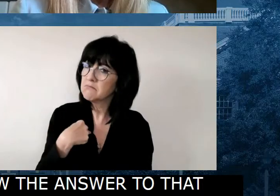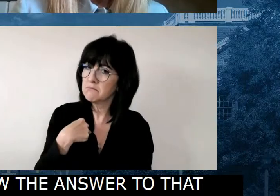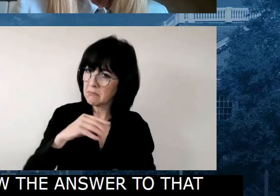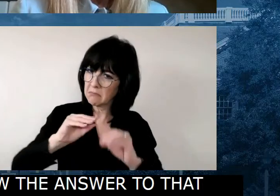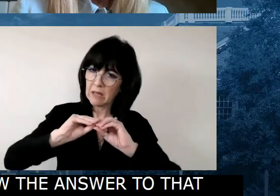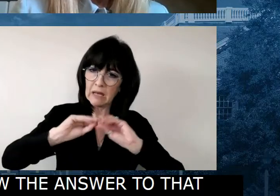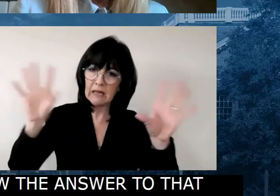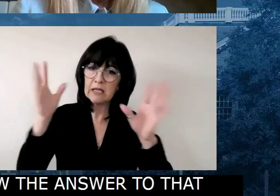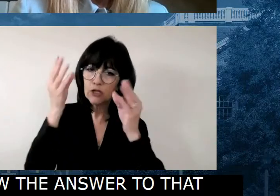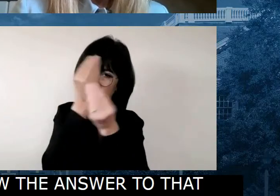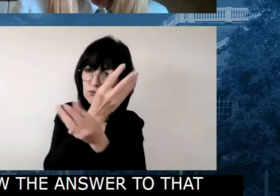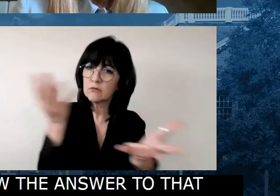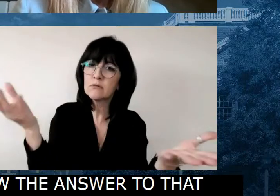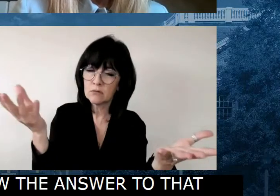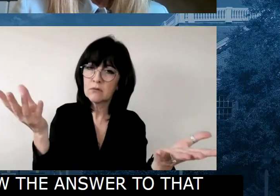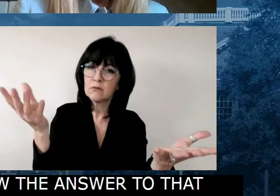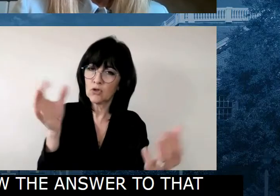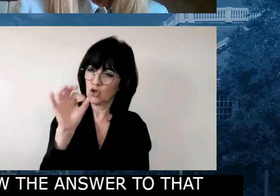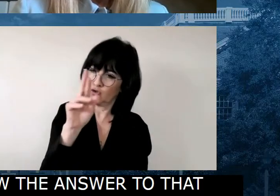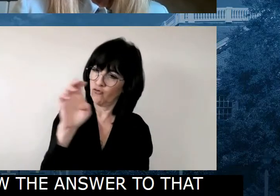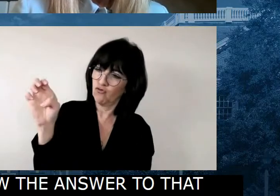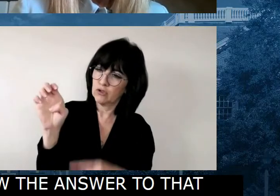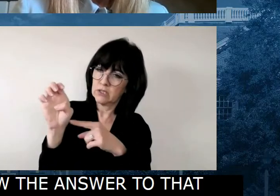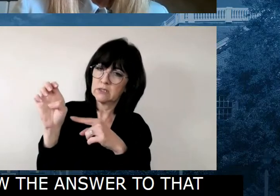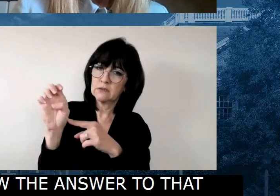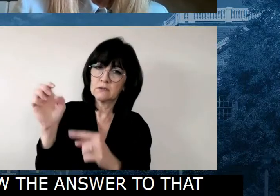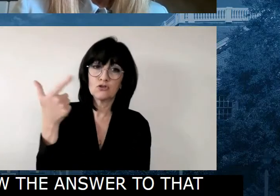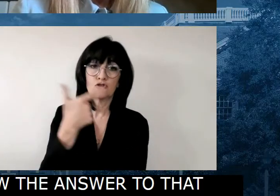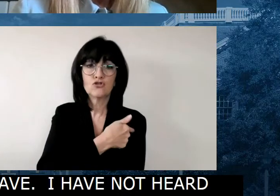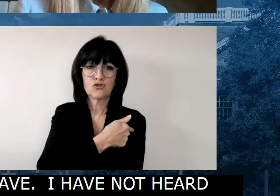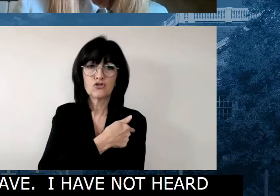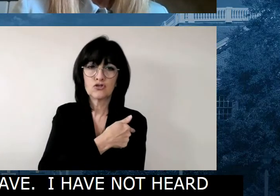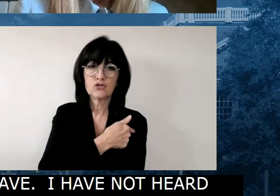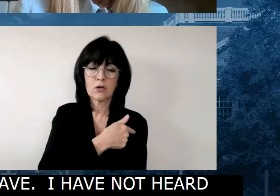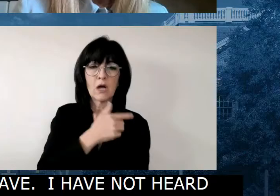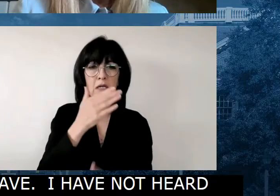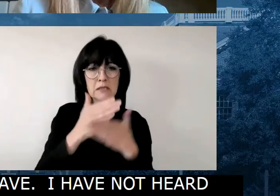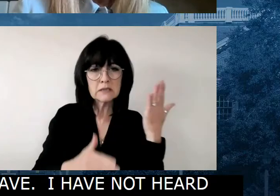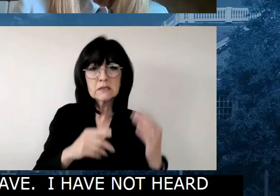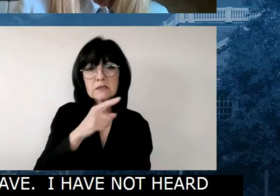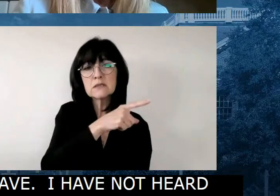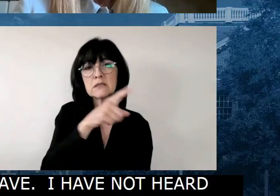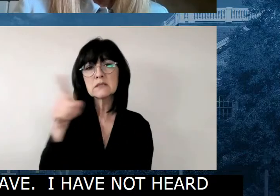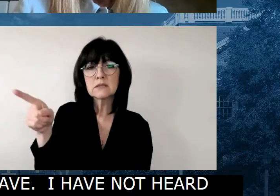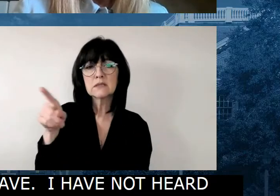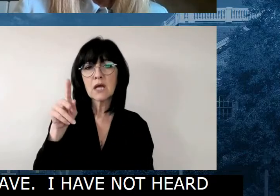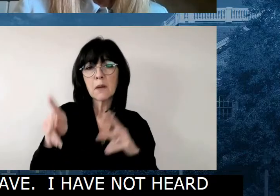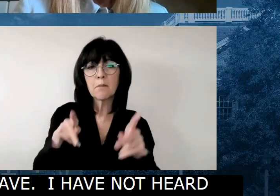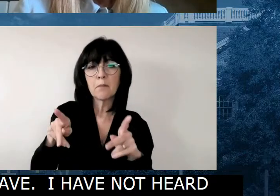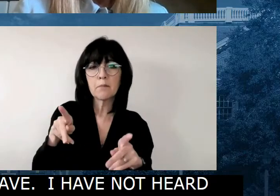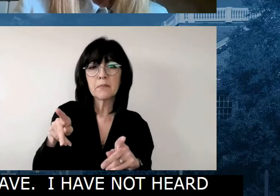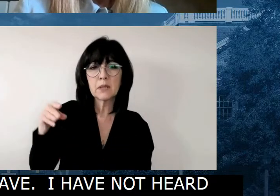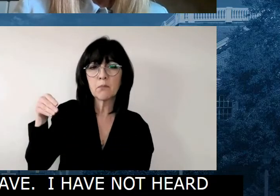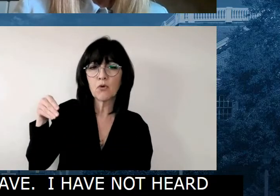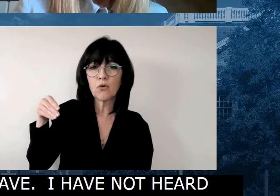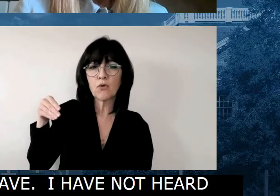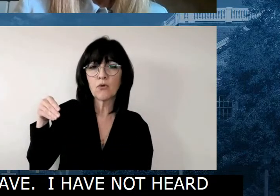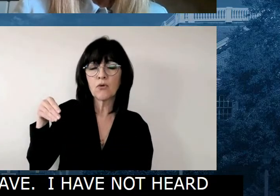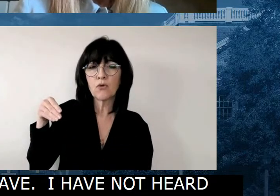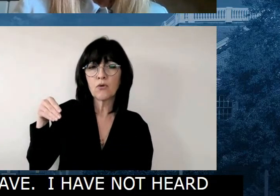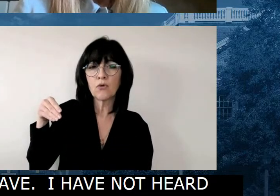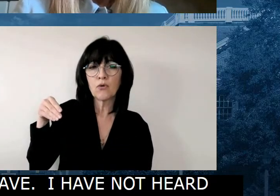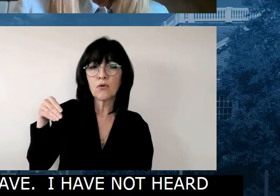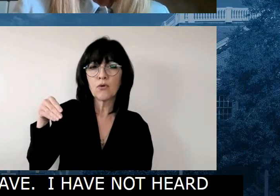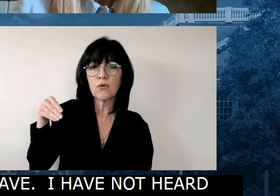some occurrences where a copay has been, the people